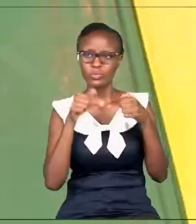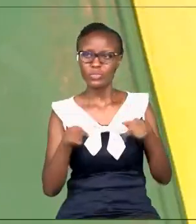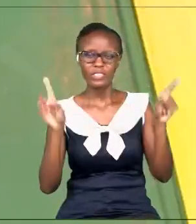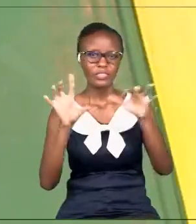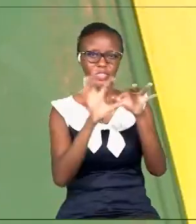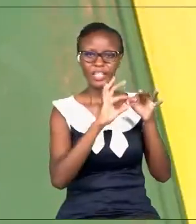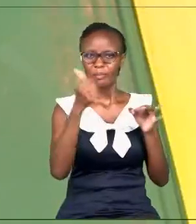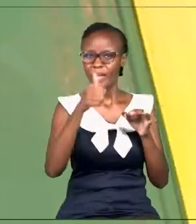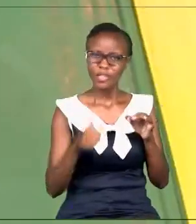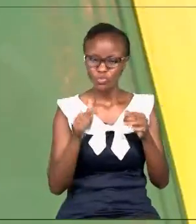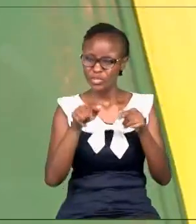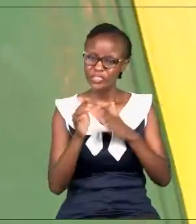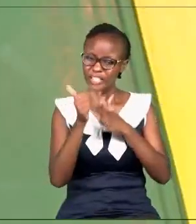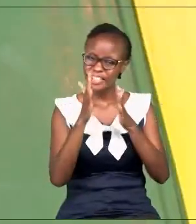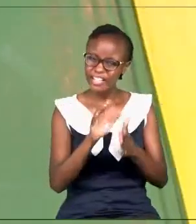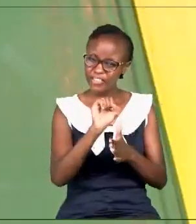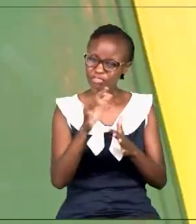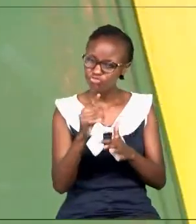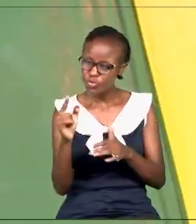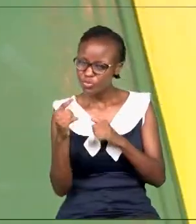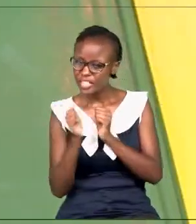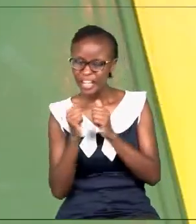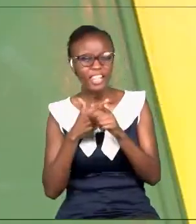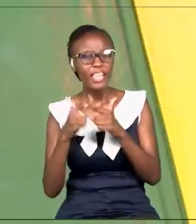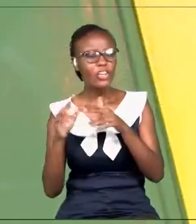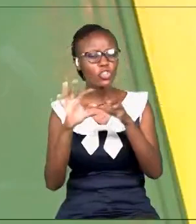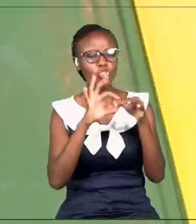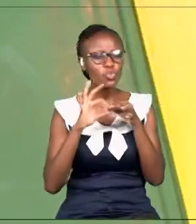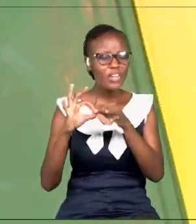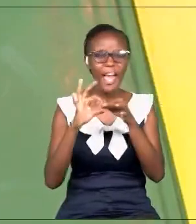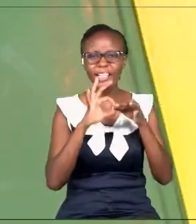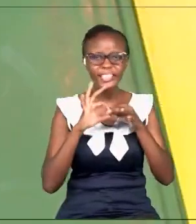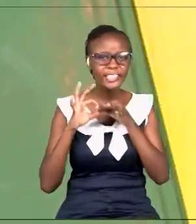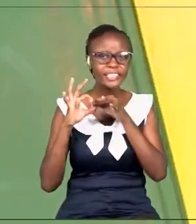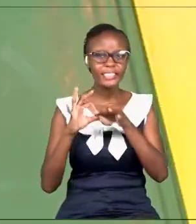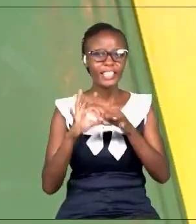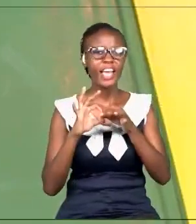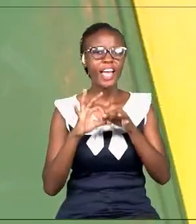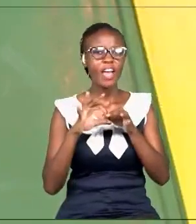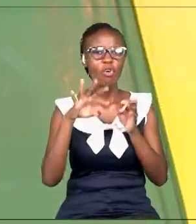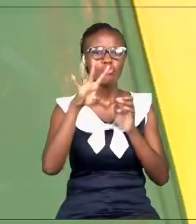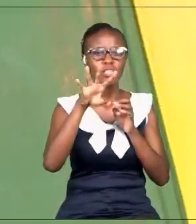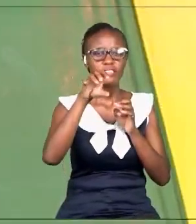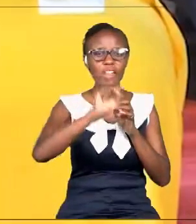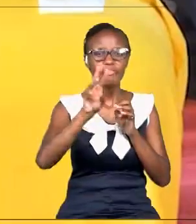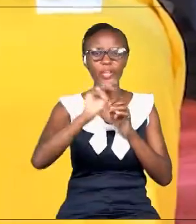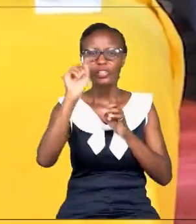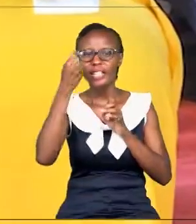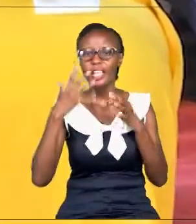viongozi tano, sita, kumi, mutaunganisha wa Kenya milioni 45 kwa njia